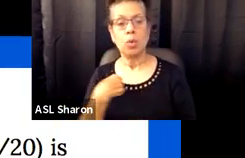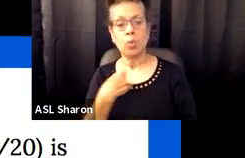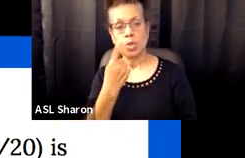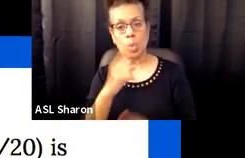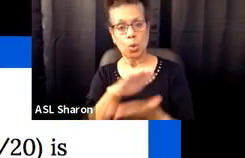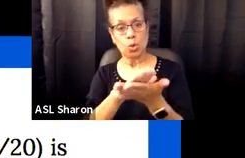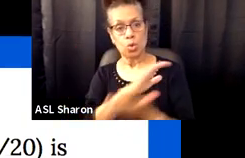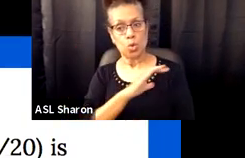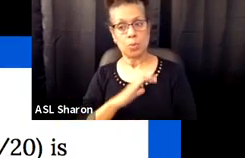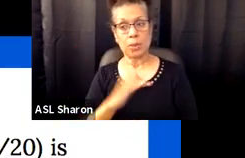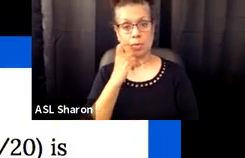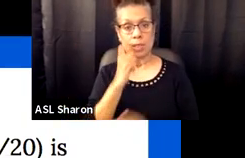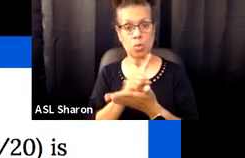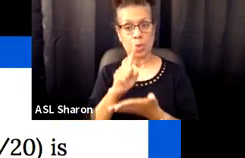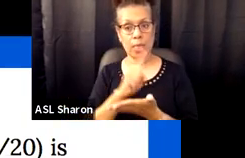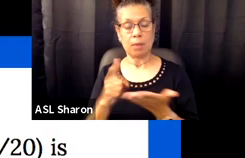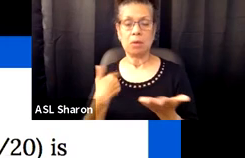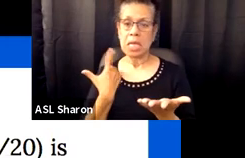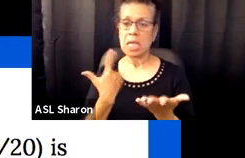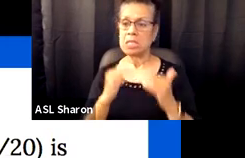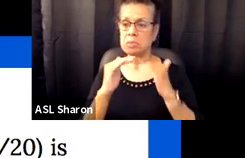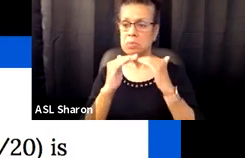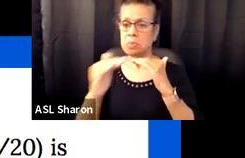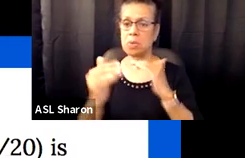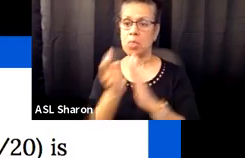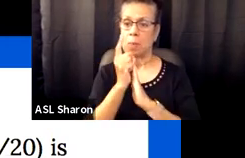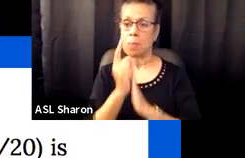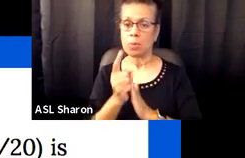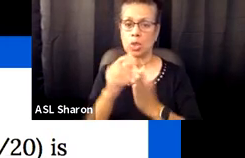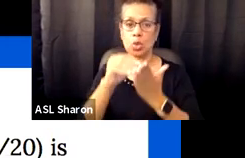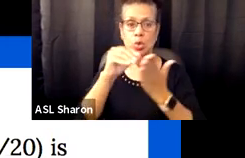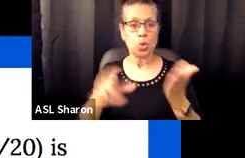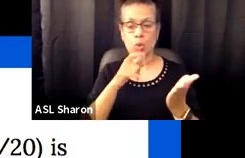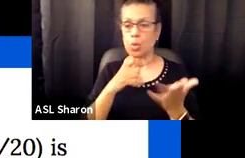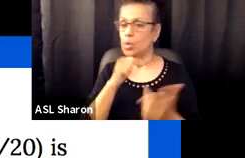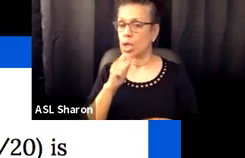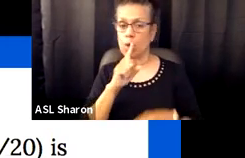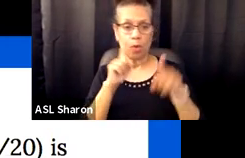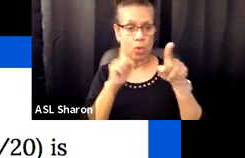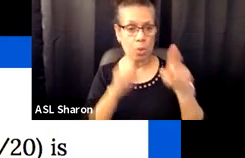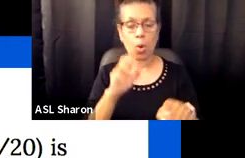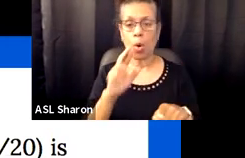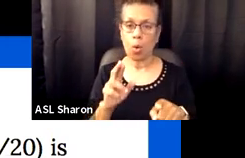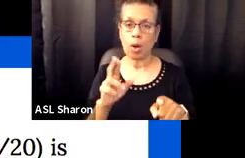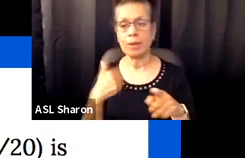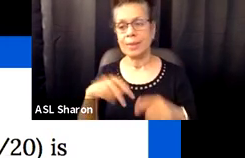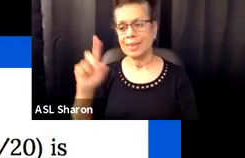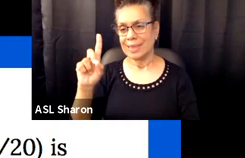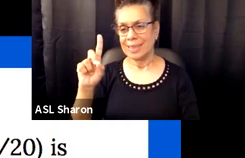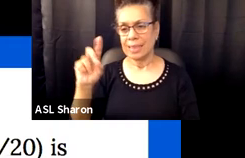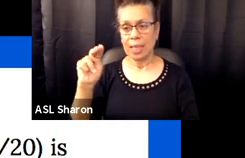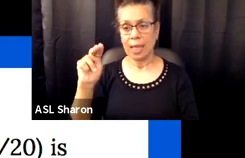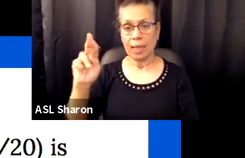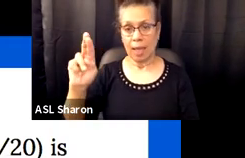recent weeks that our enrollment generally stabilizes once we remove the students who did not report or otherwise known as dnr